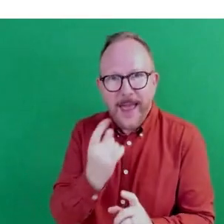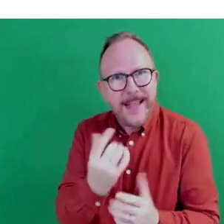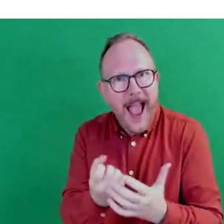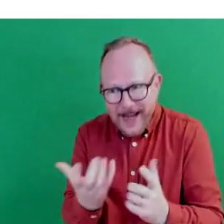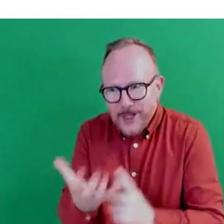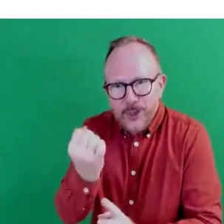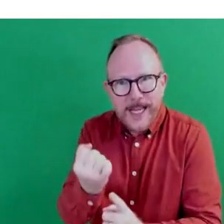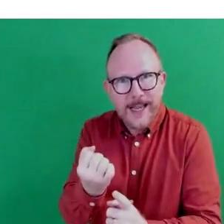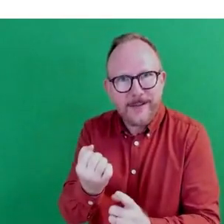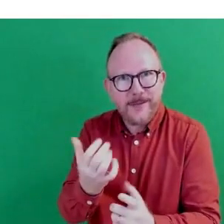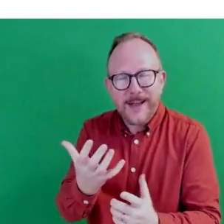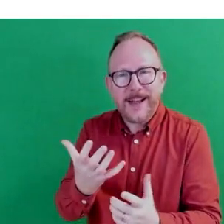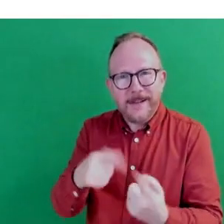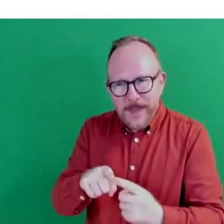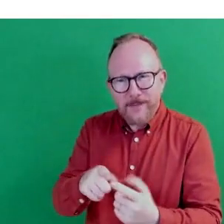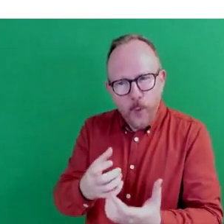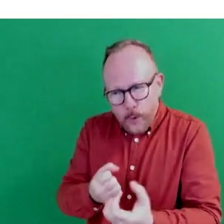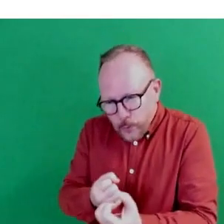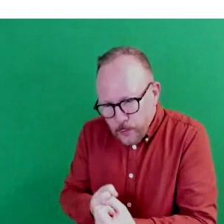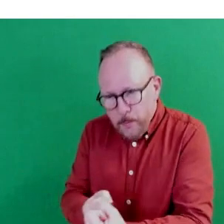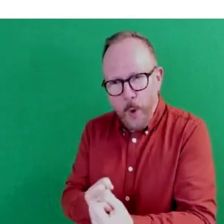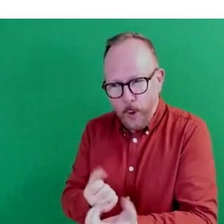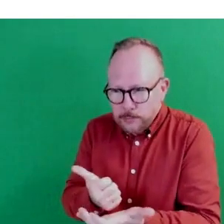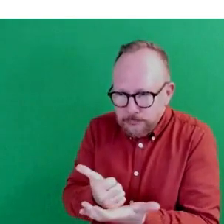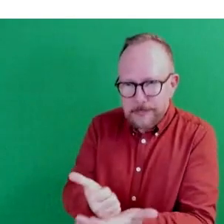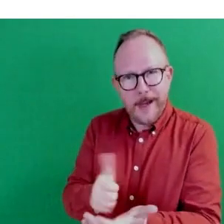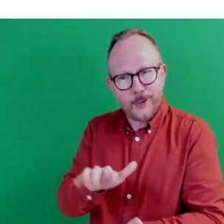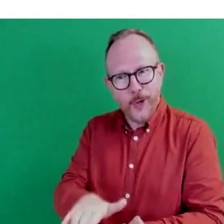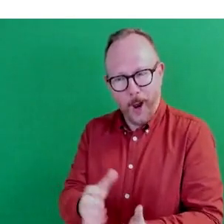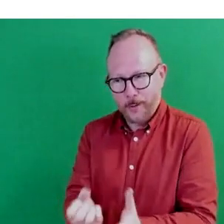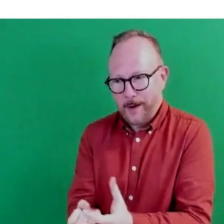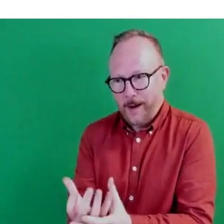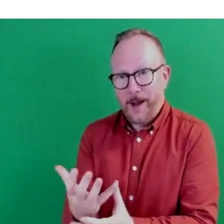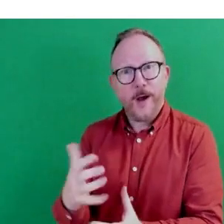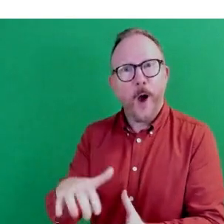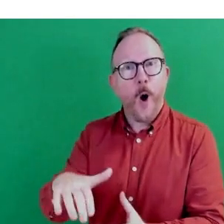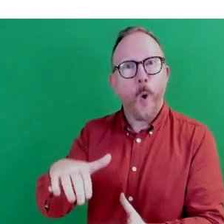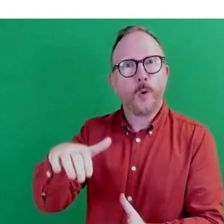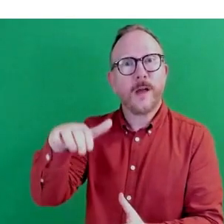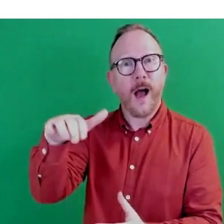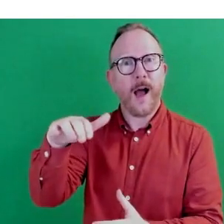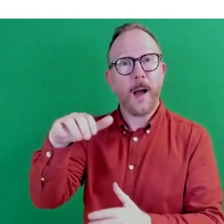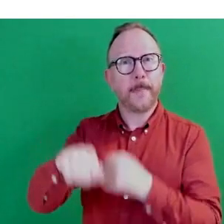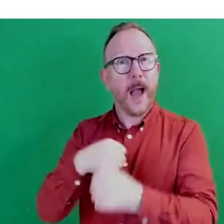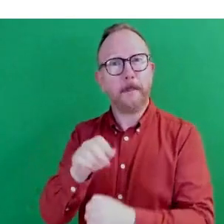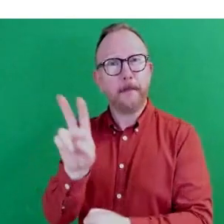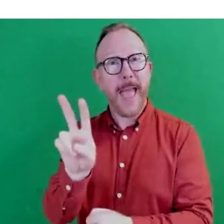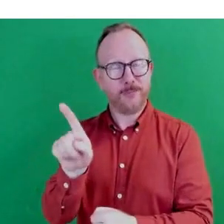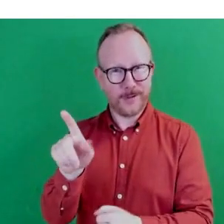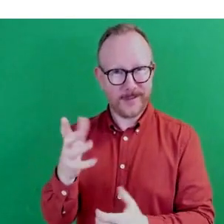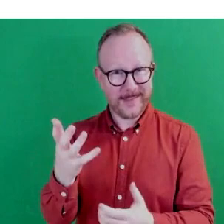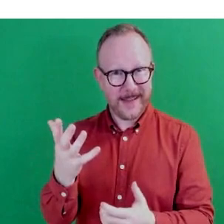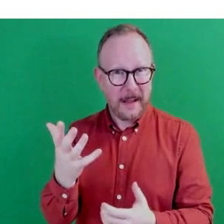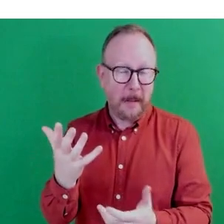be a meaningful part of a child's life in terms of they might remember you when they're a parent themselves, and being part of that